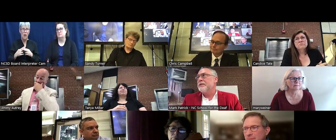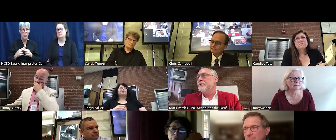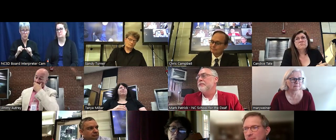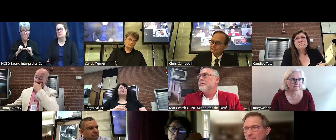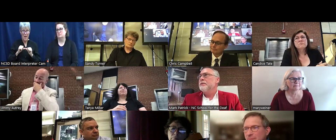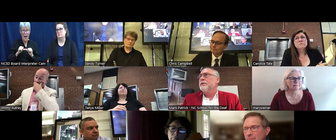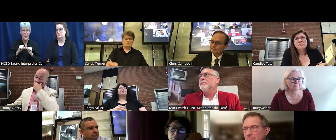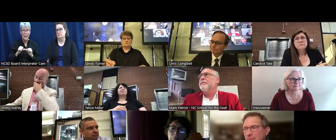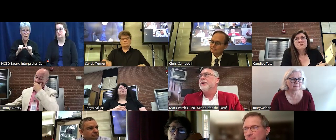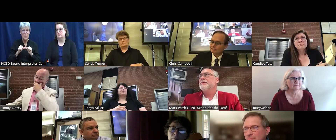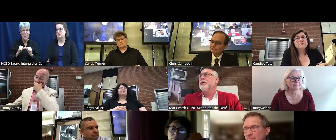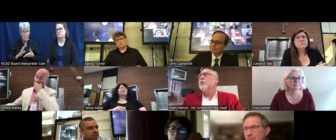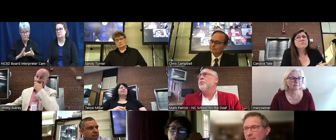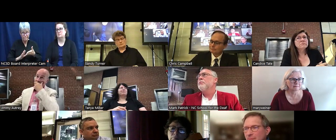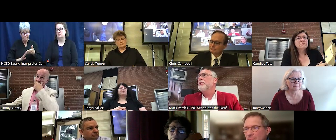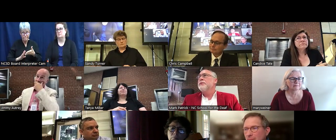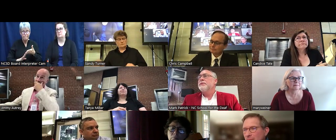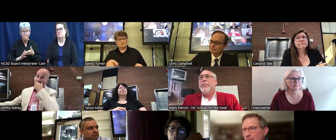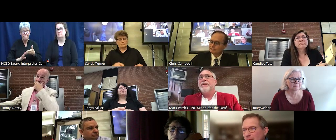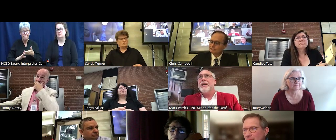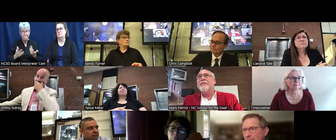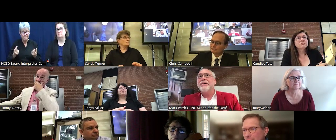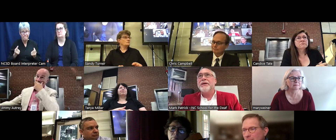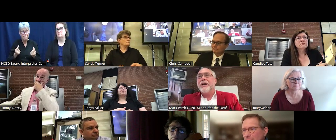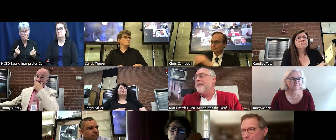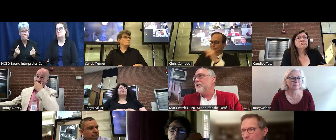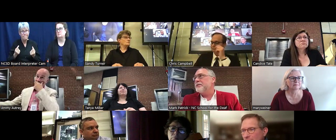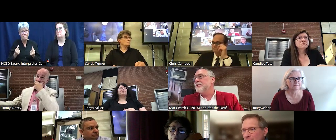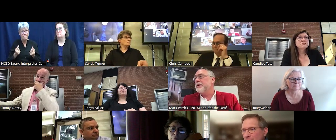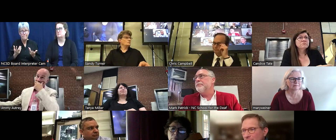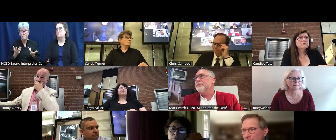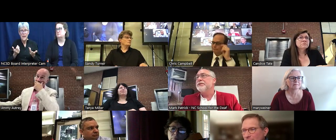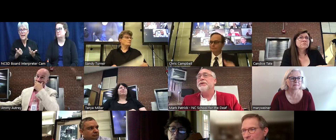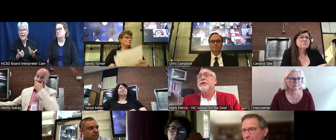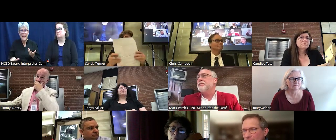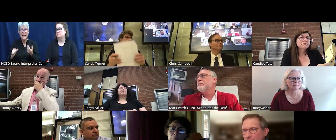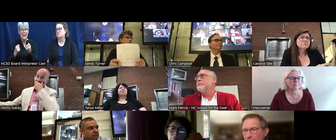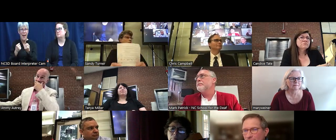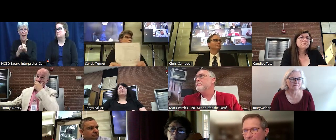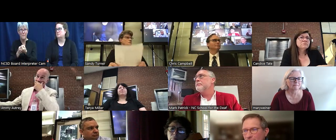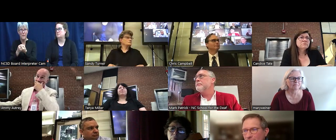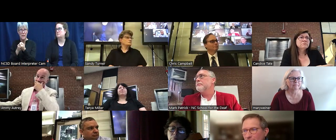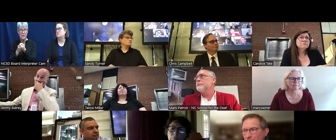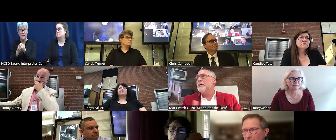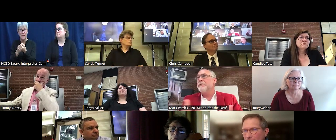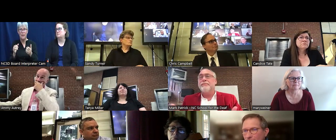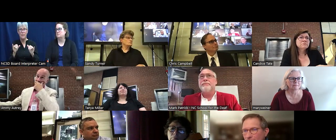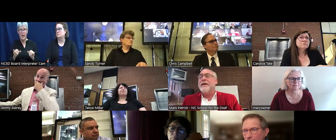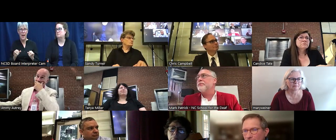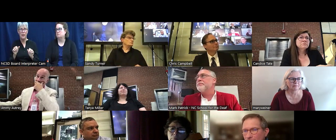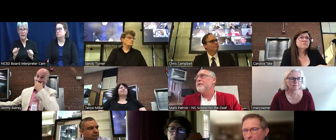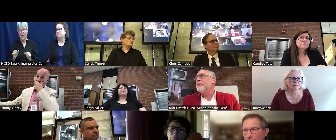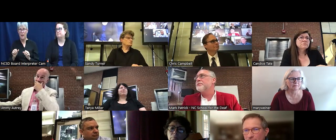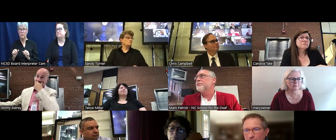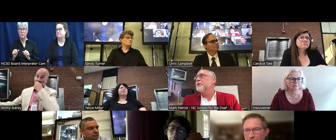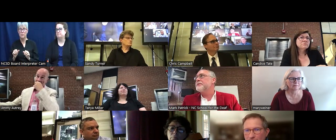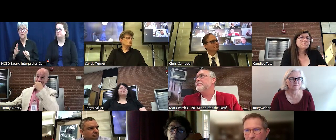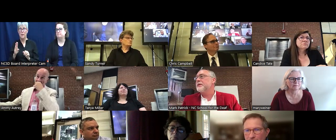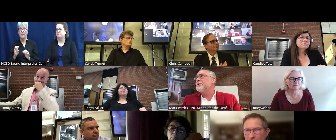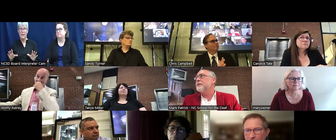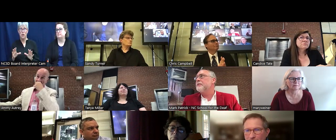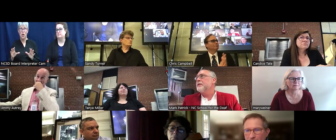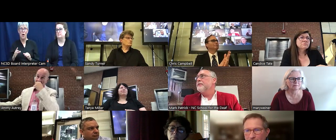sustainability. And so any advocacy that can be done, that would certainly